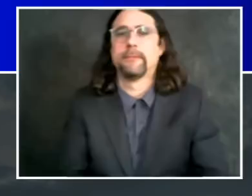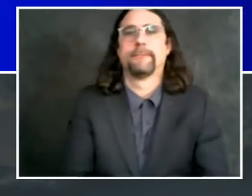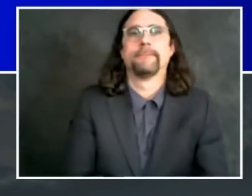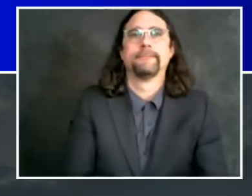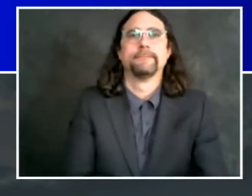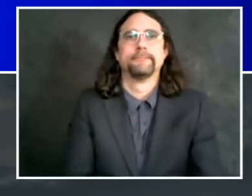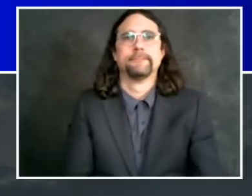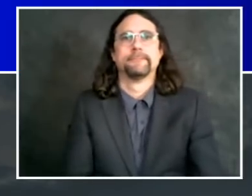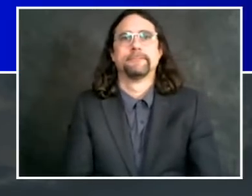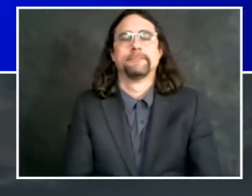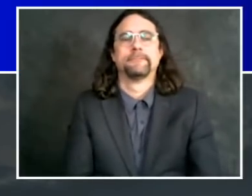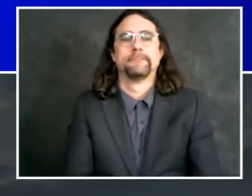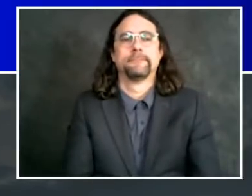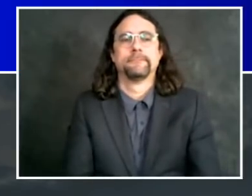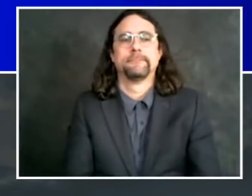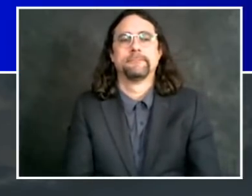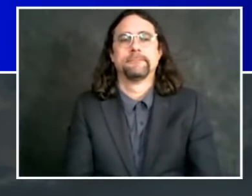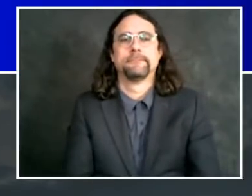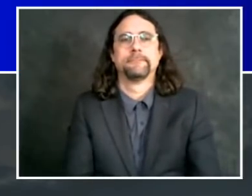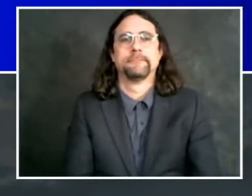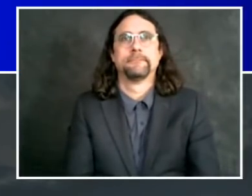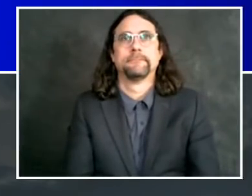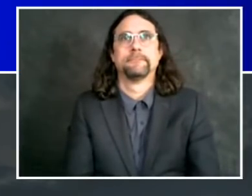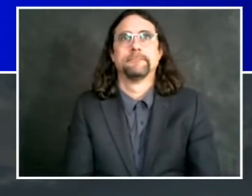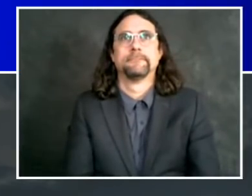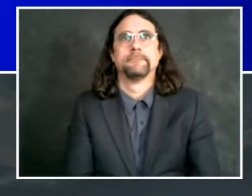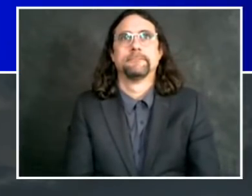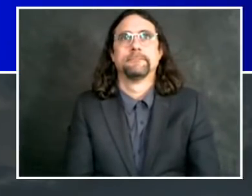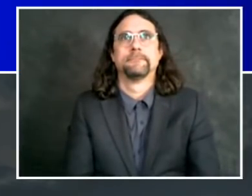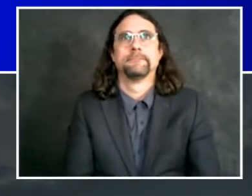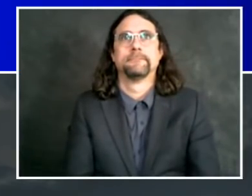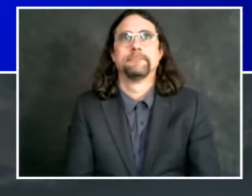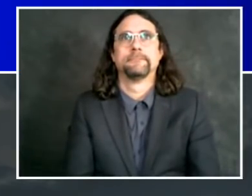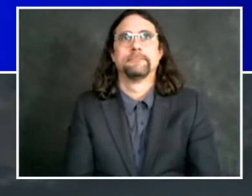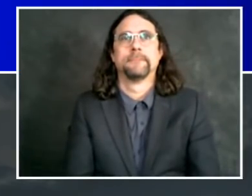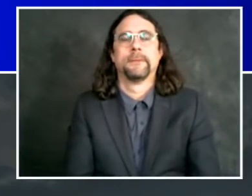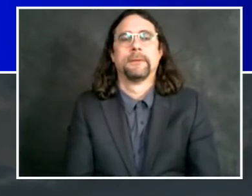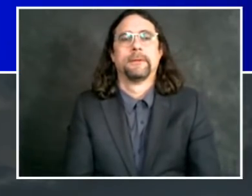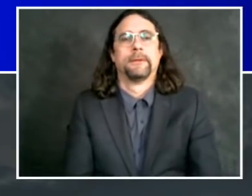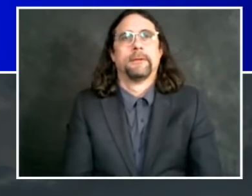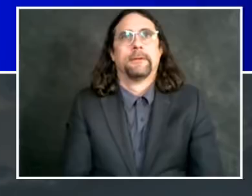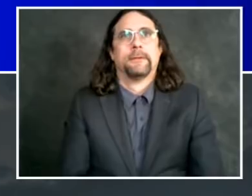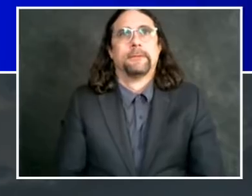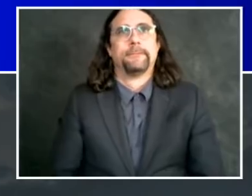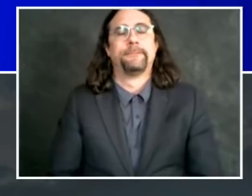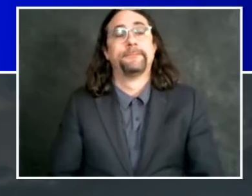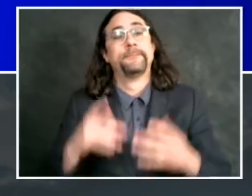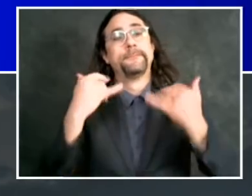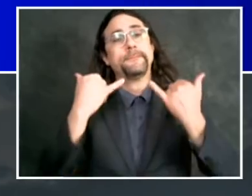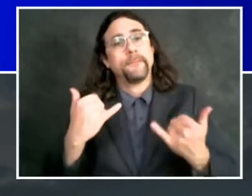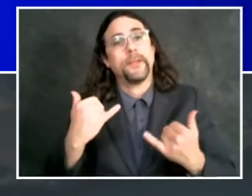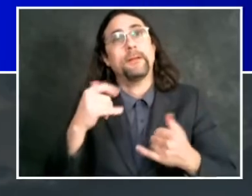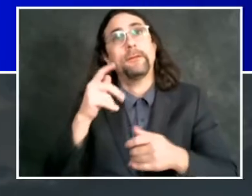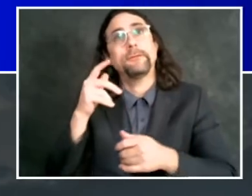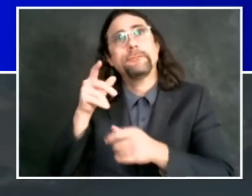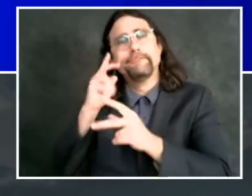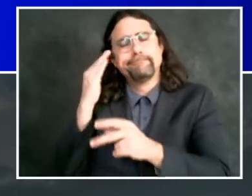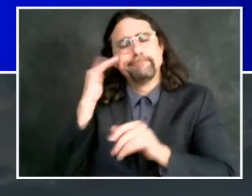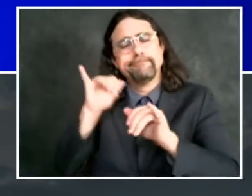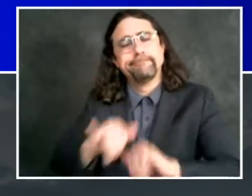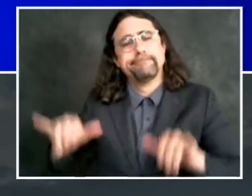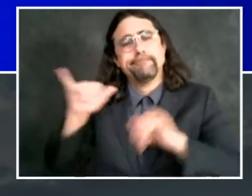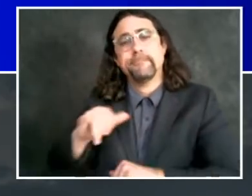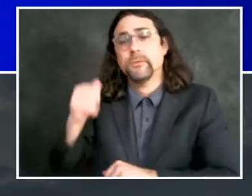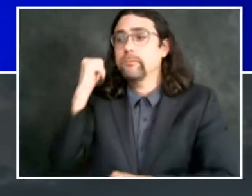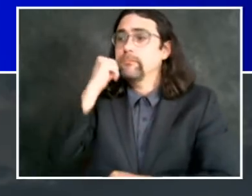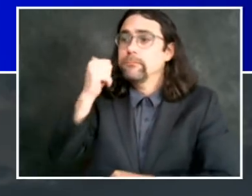let's go to the daily indicators. This is what we talk about every day and so important to track them all together. And so today we have a very